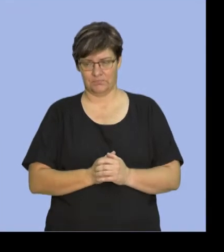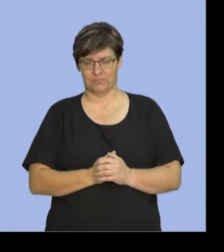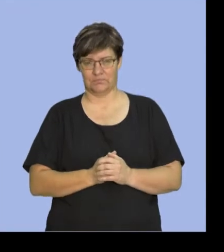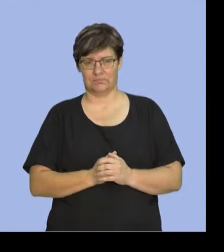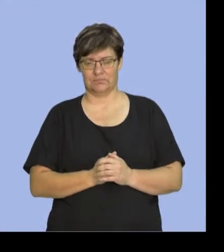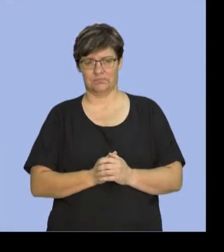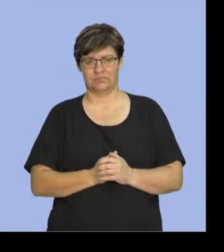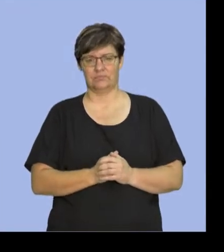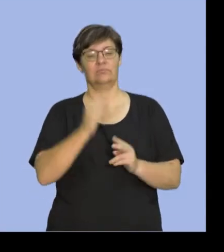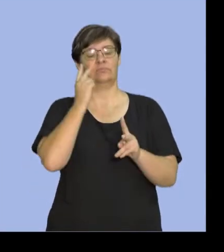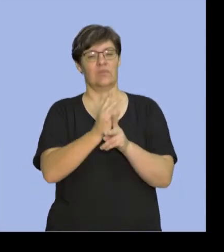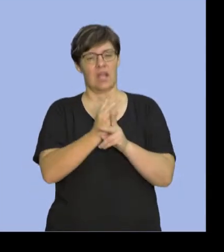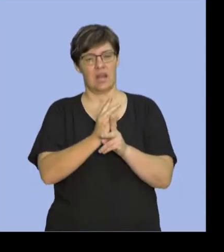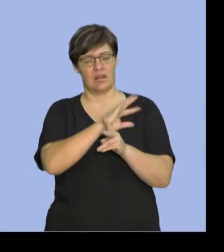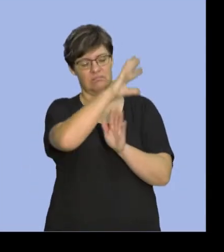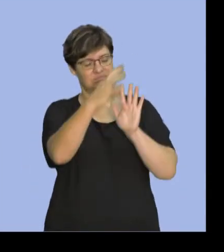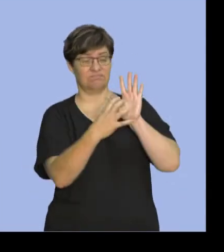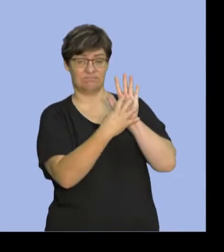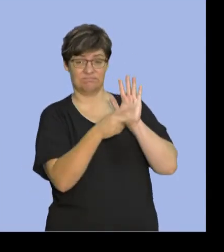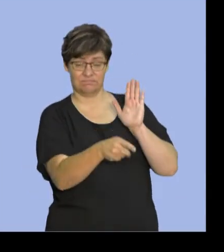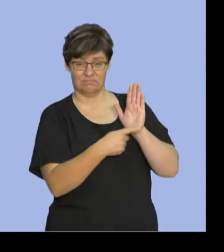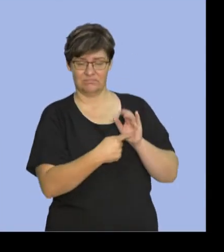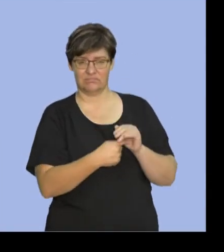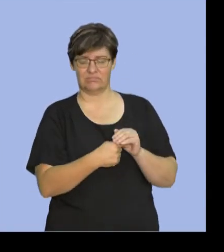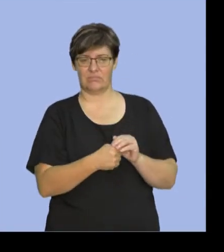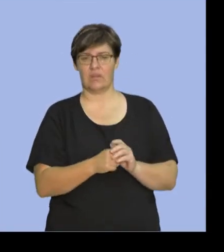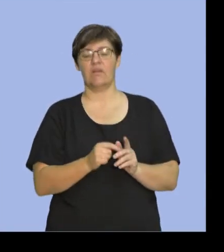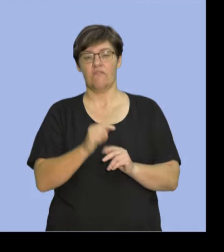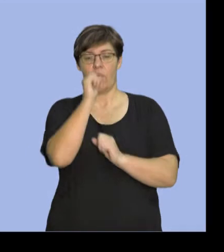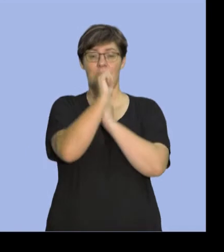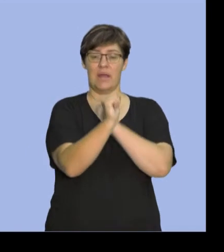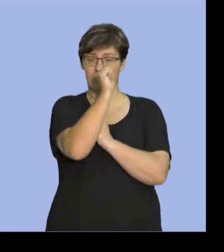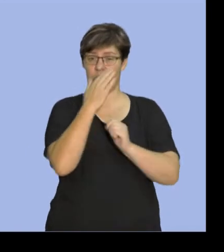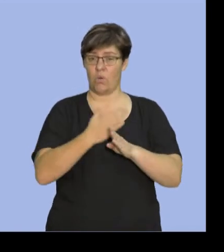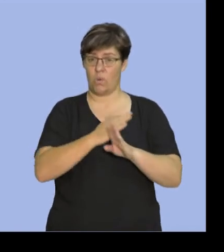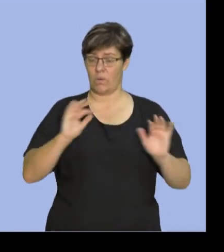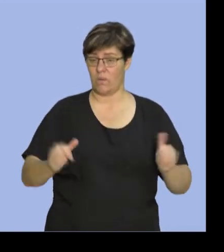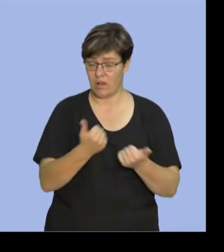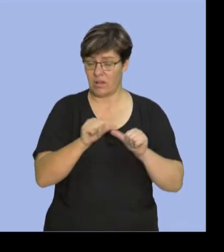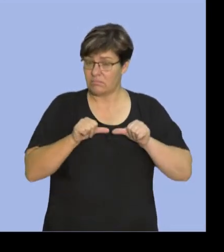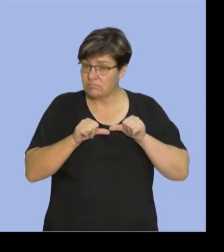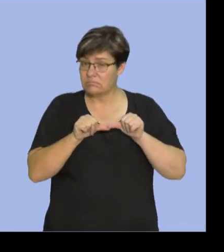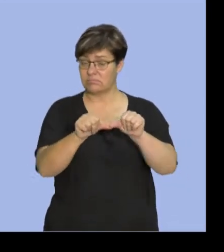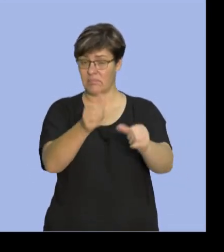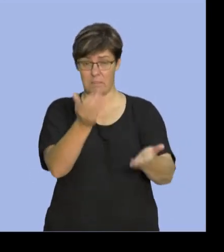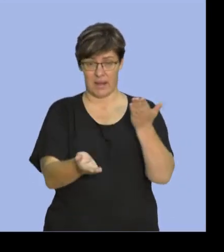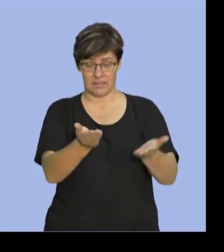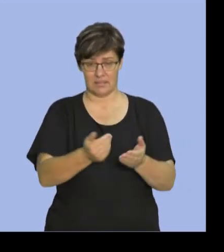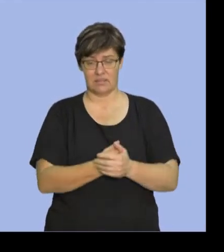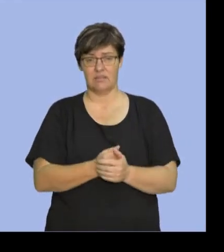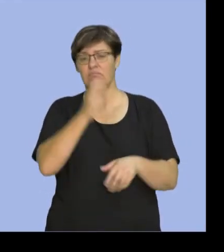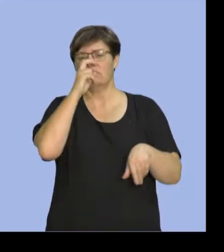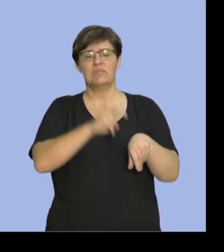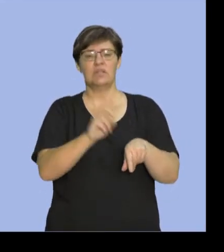Right, so again, an overview. We said that in order for this mechanism to function and remain in balance, there needs to be